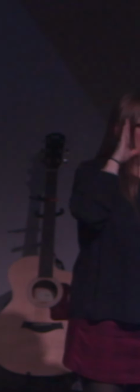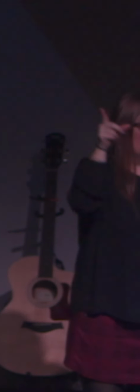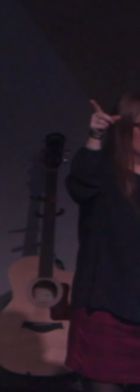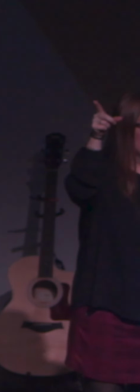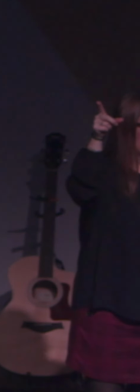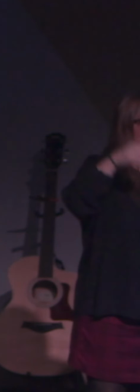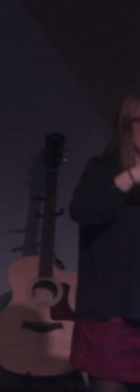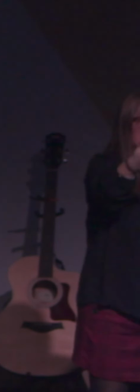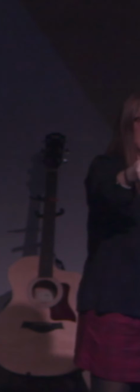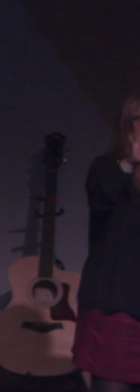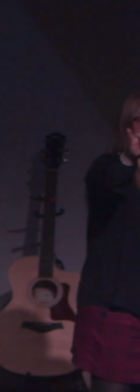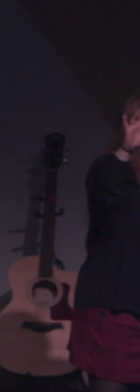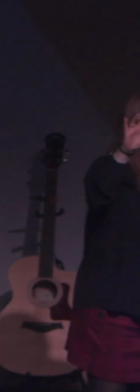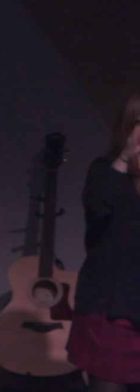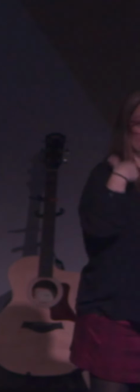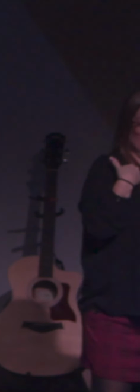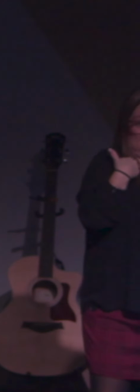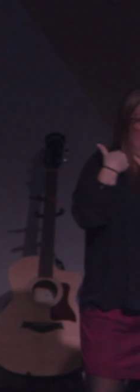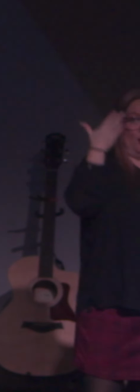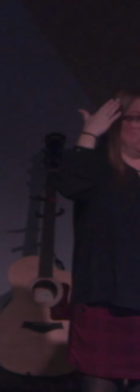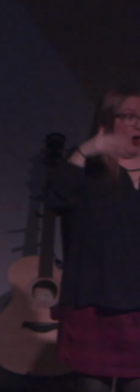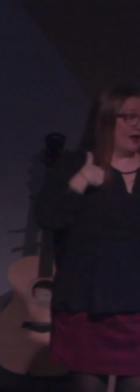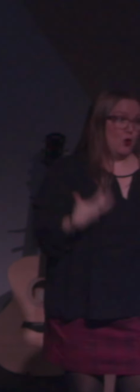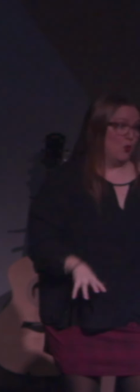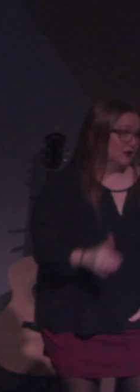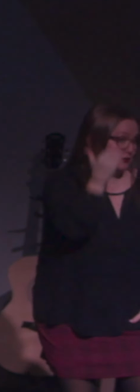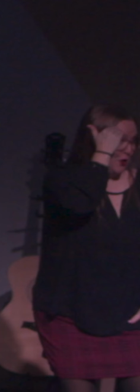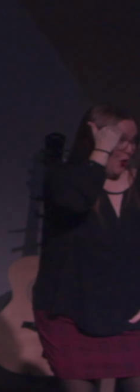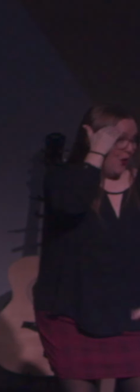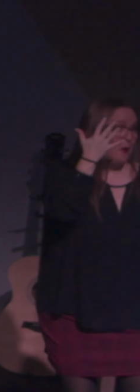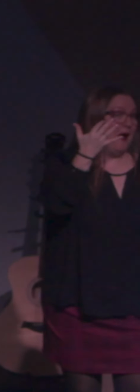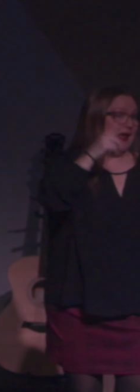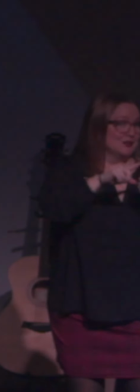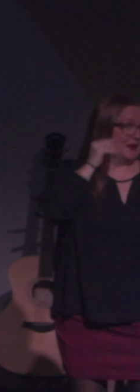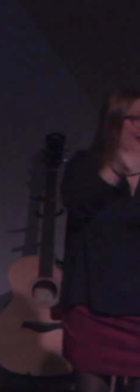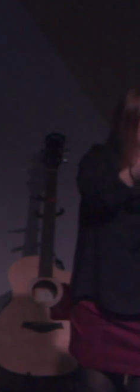What's step 700? I don't want to know. I can't handle that.